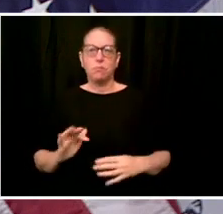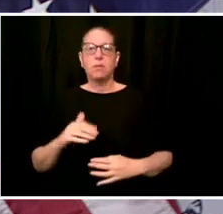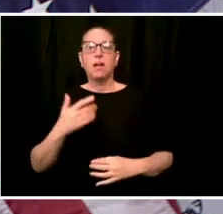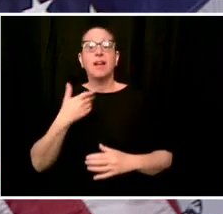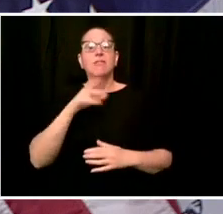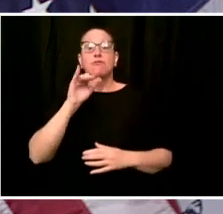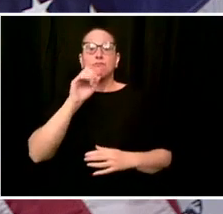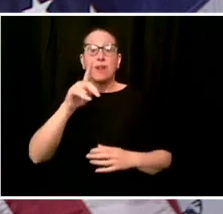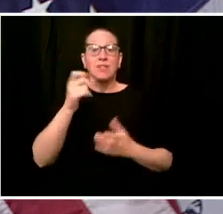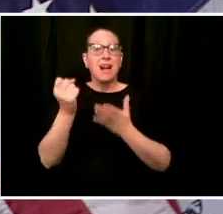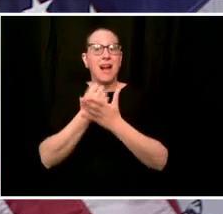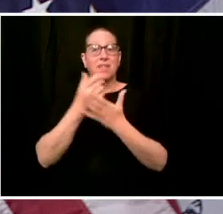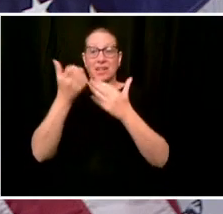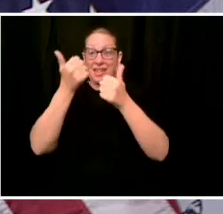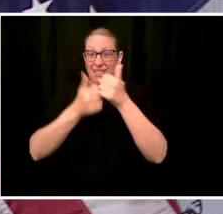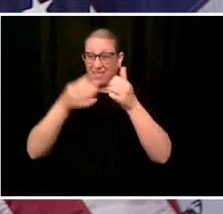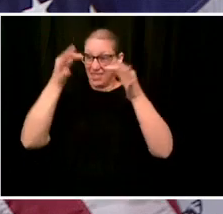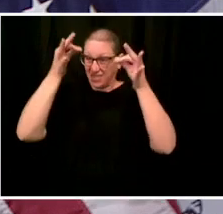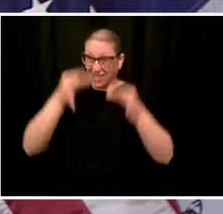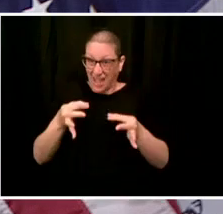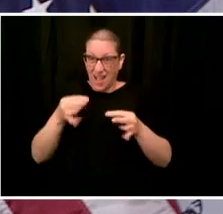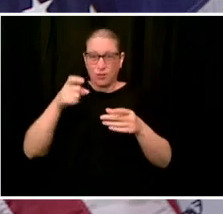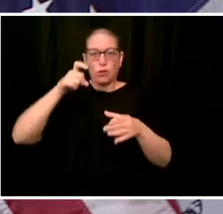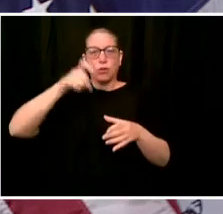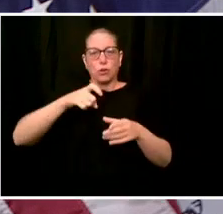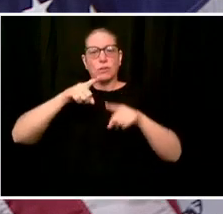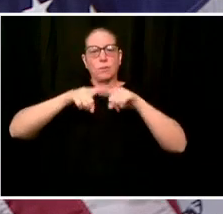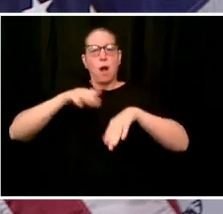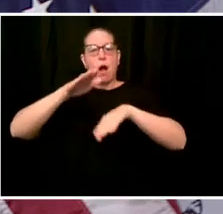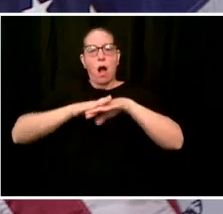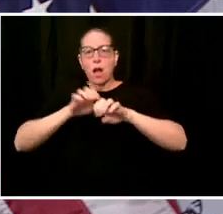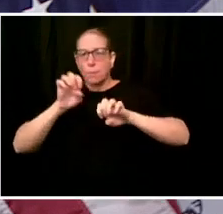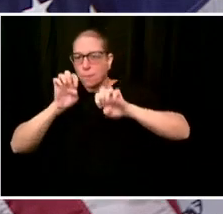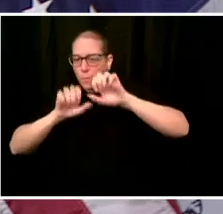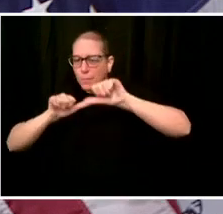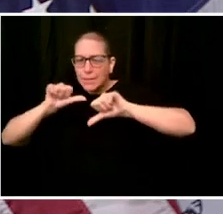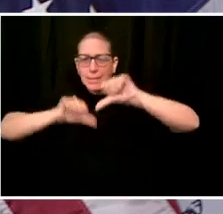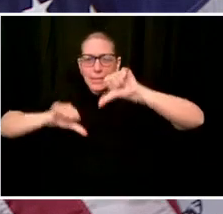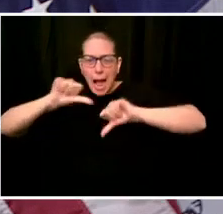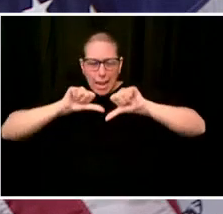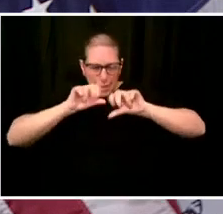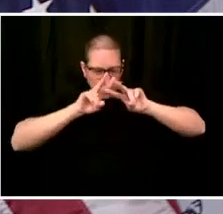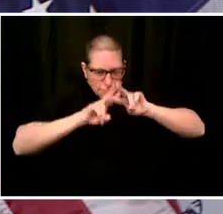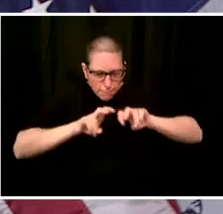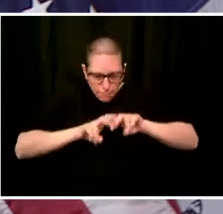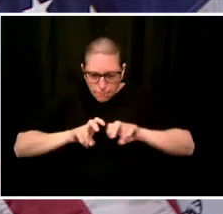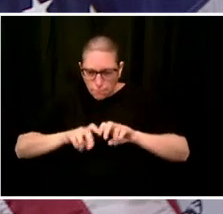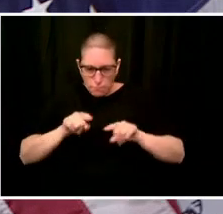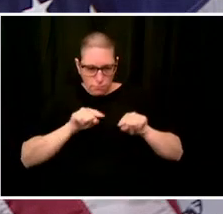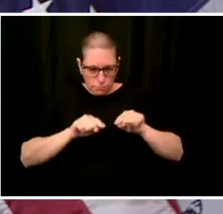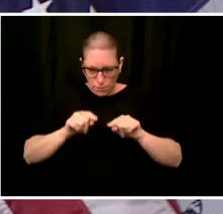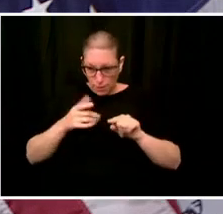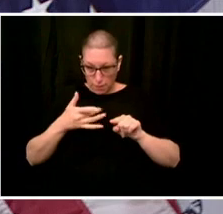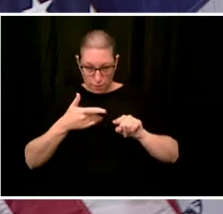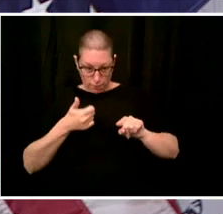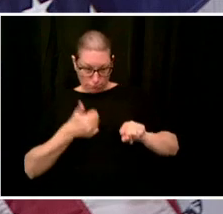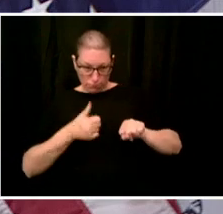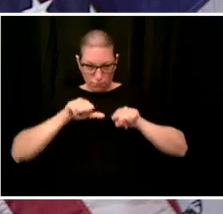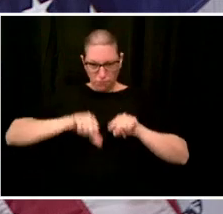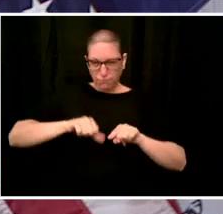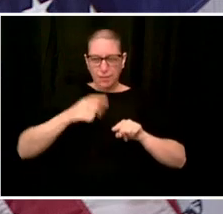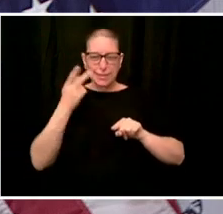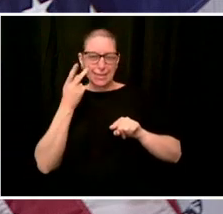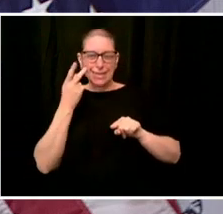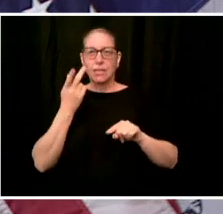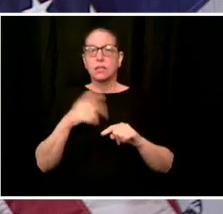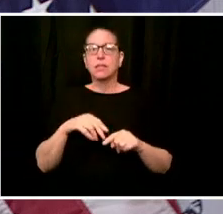can throttle up and throttle down. So if you set some really clear indicators and they start to go in the wrong direction, you can resume some restrictions.